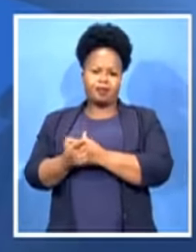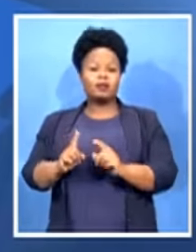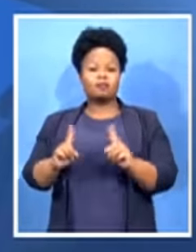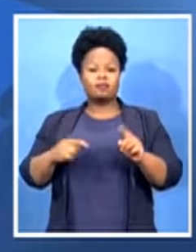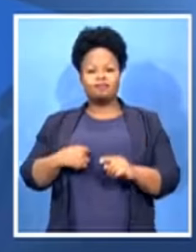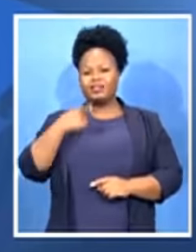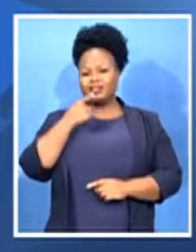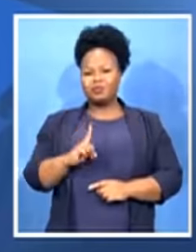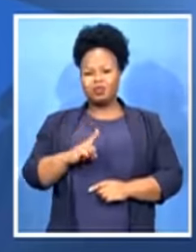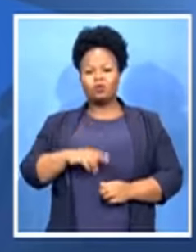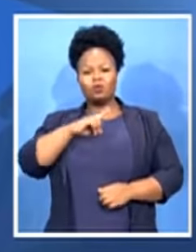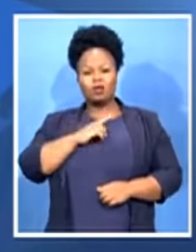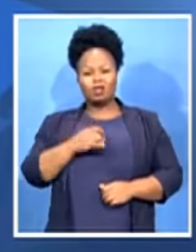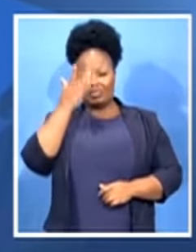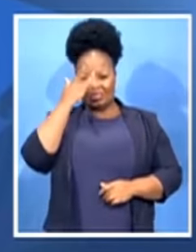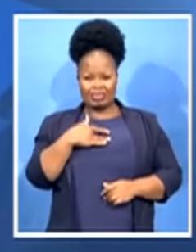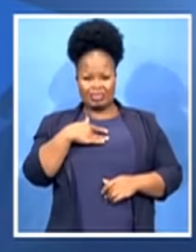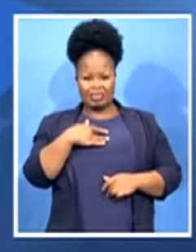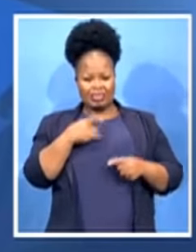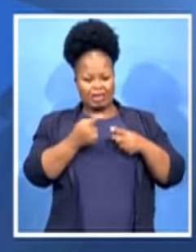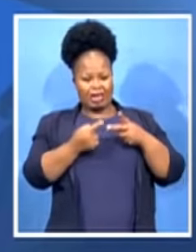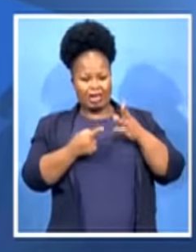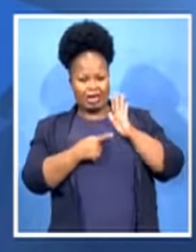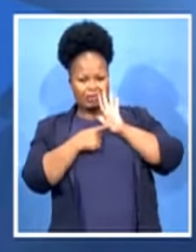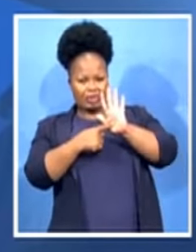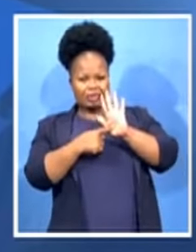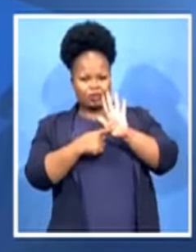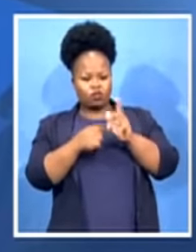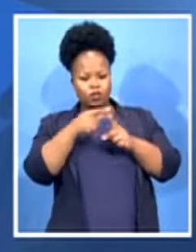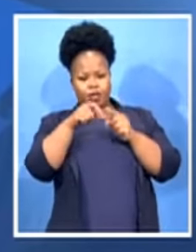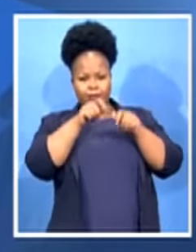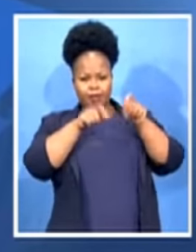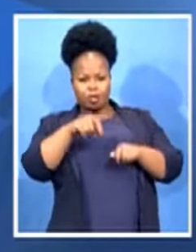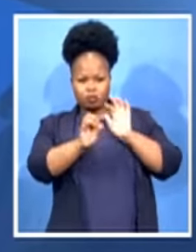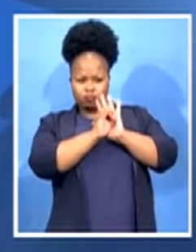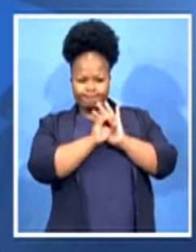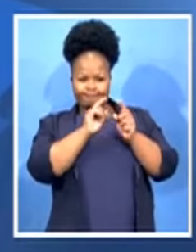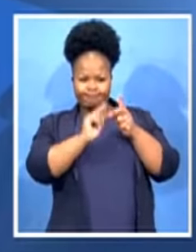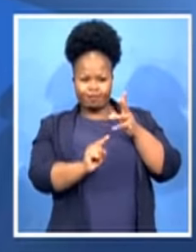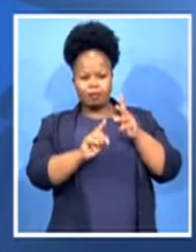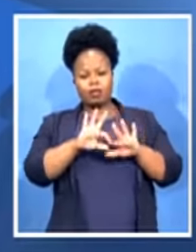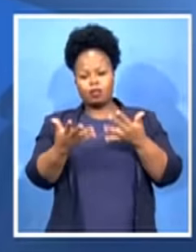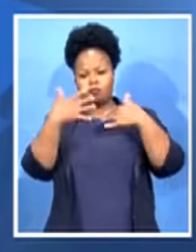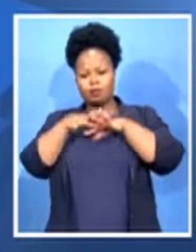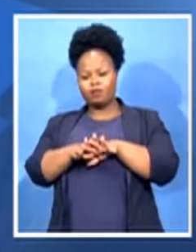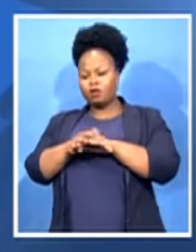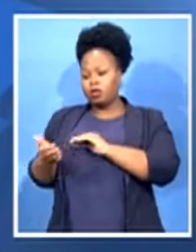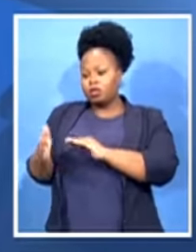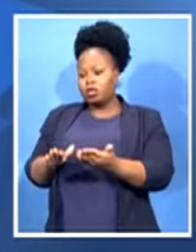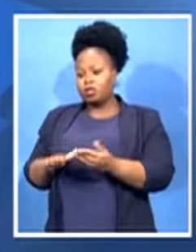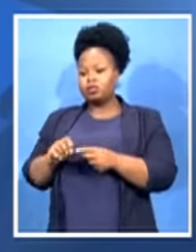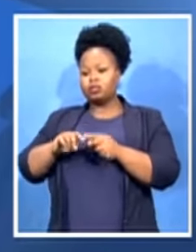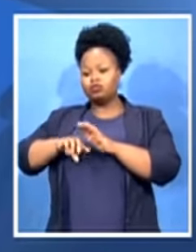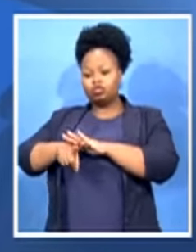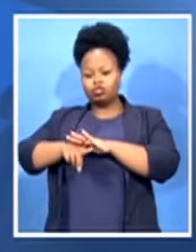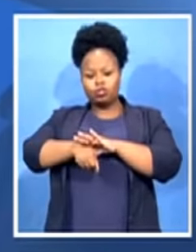people, but we combine that with the reports that we get, reports about the deaths in the different districts. When we follow